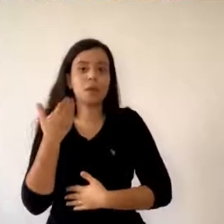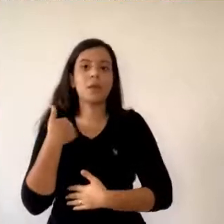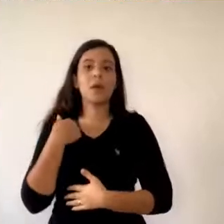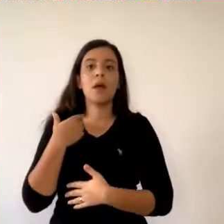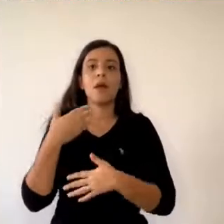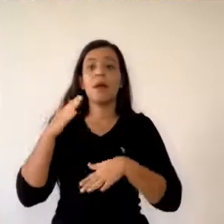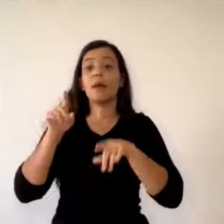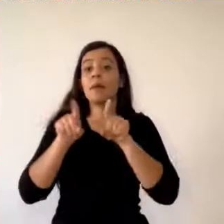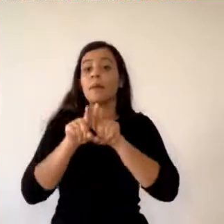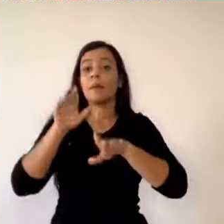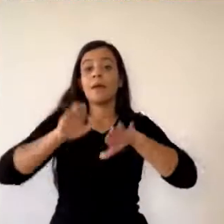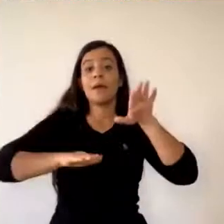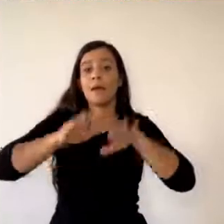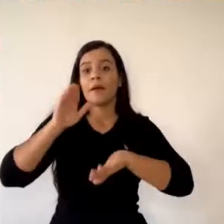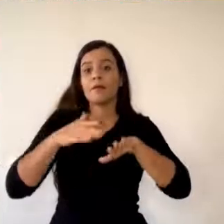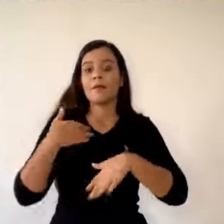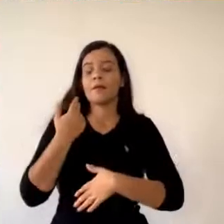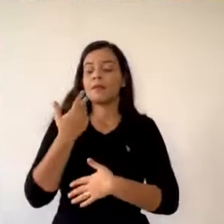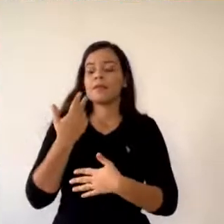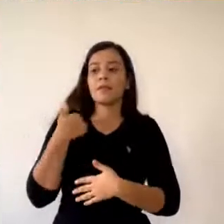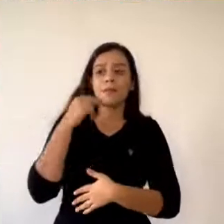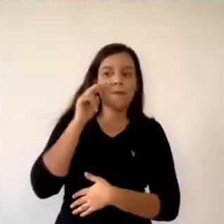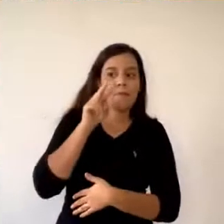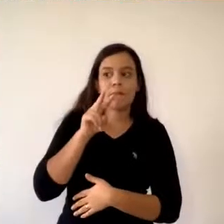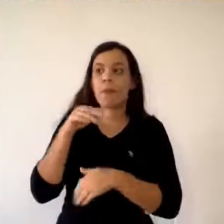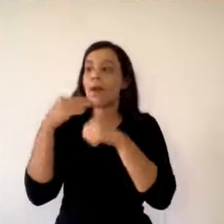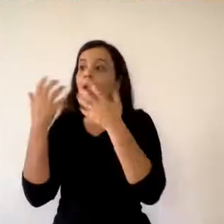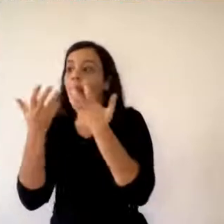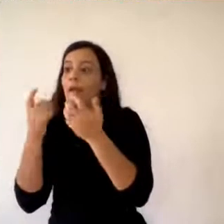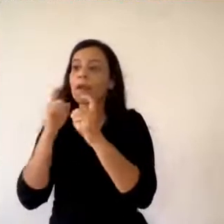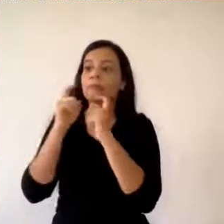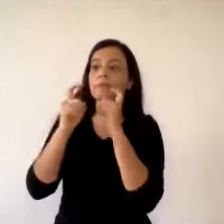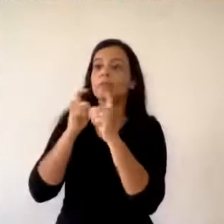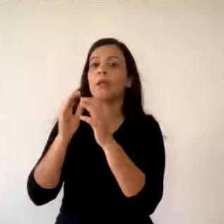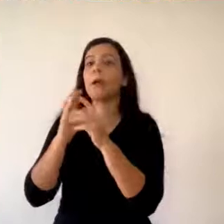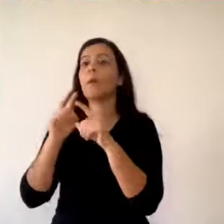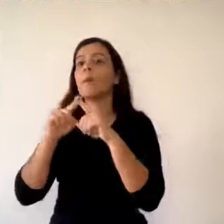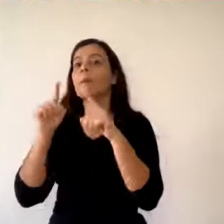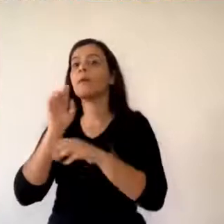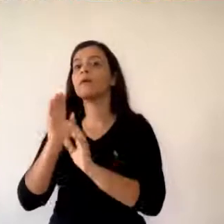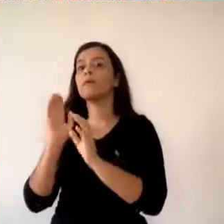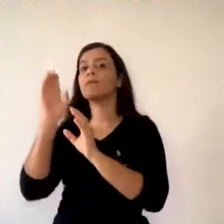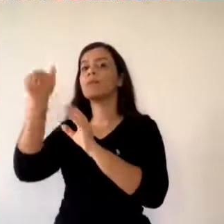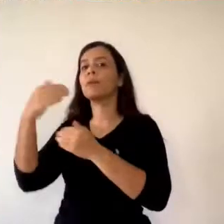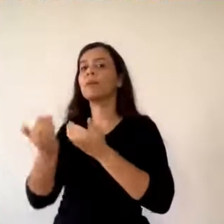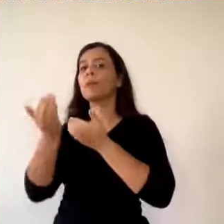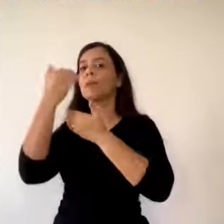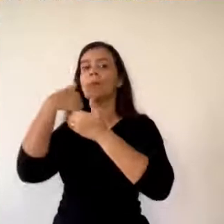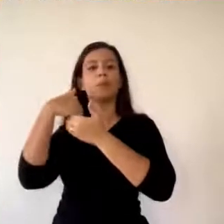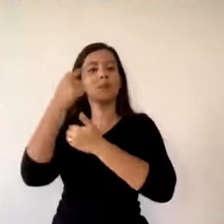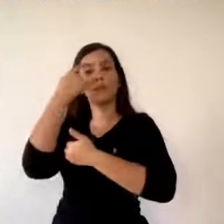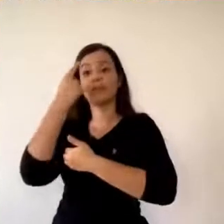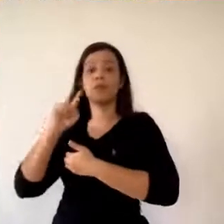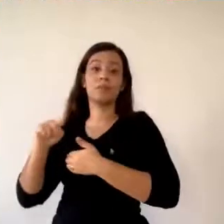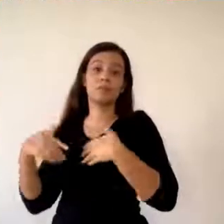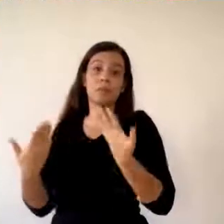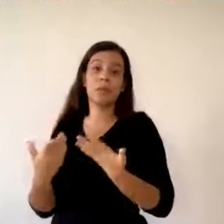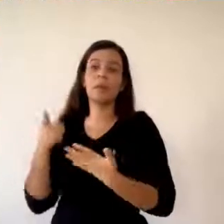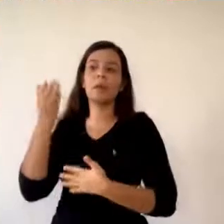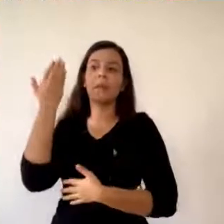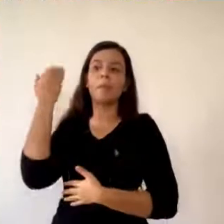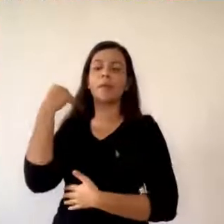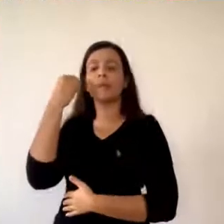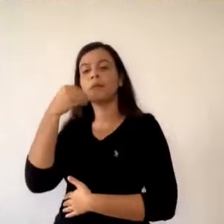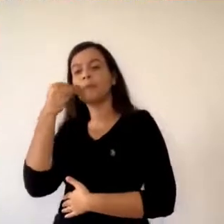So we don't know what the limits are and what are the dynamics and the realities of that person, their background, what